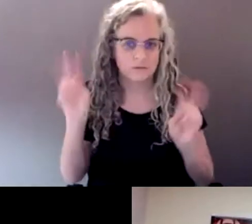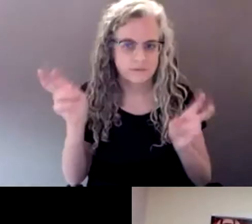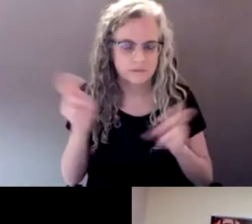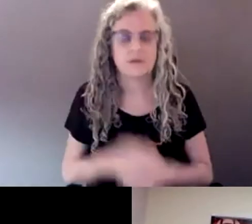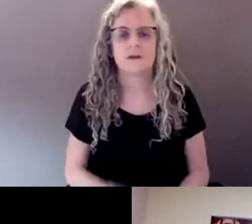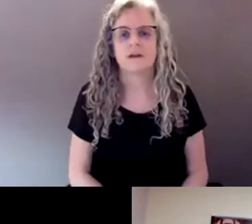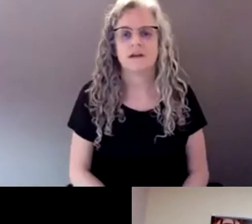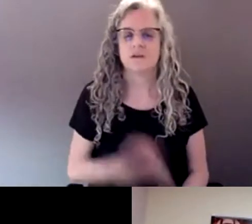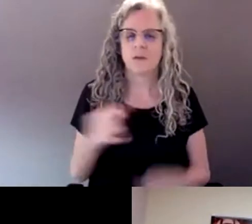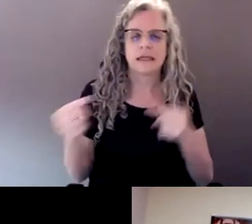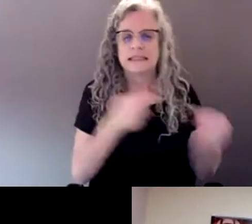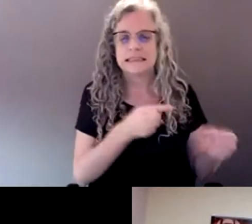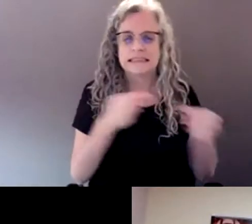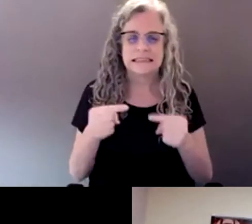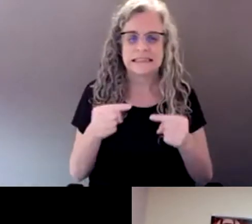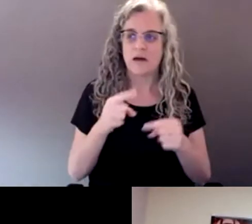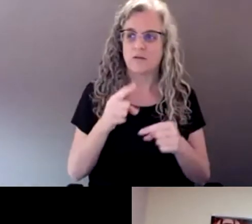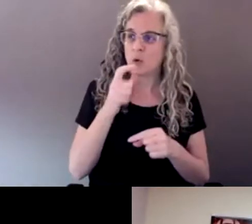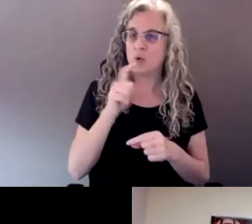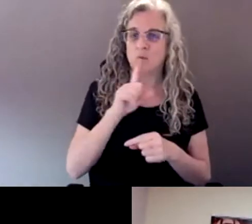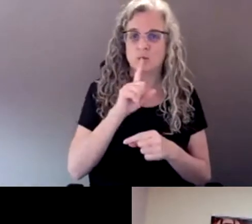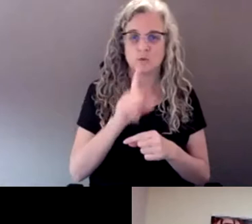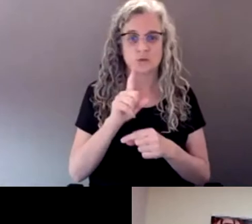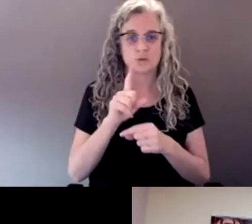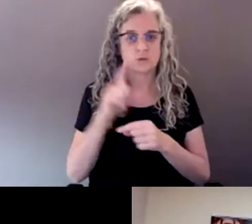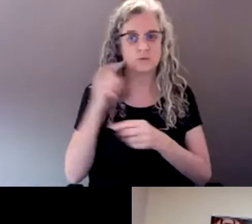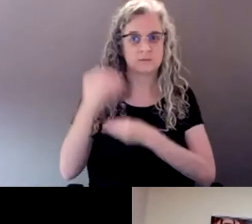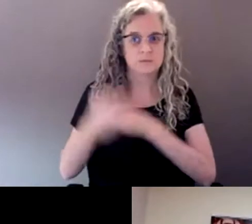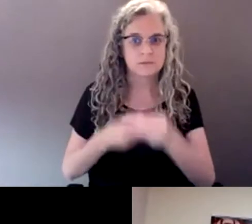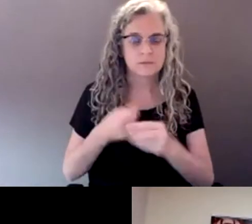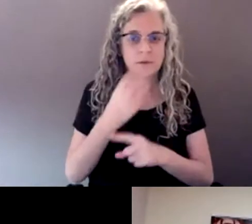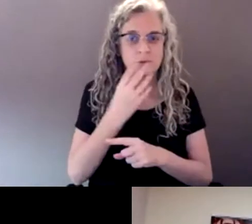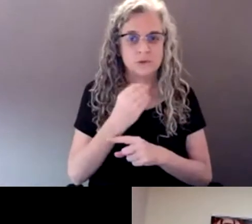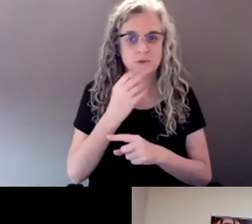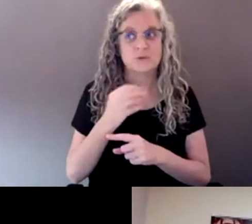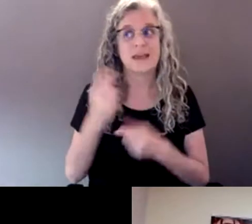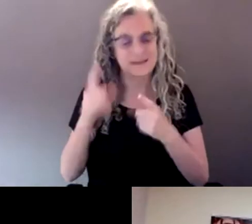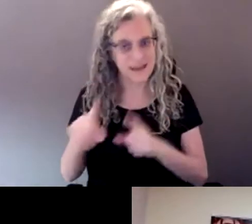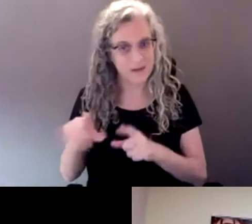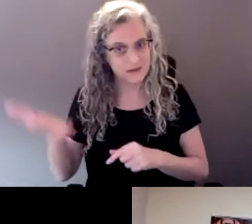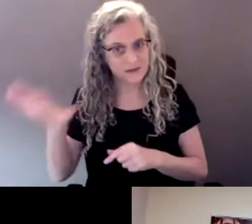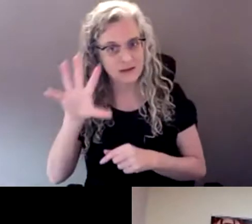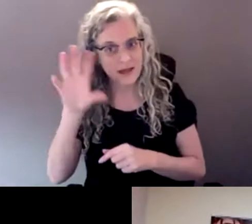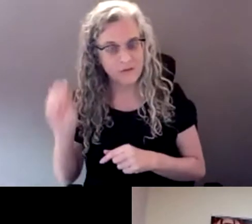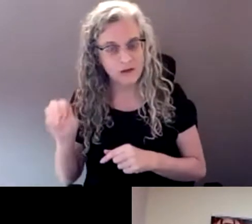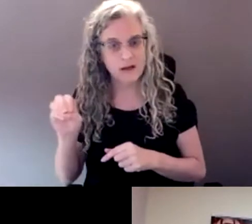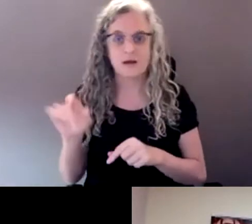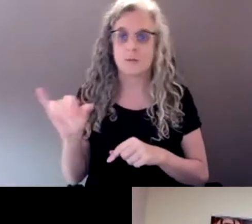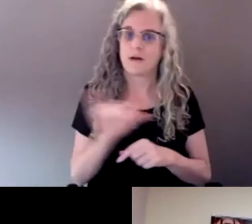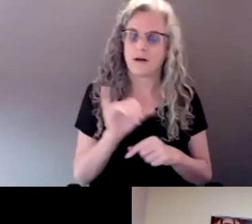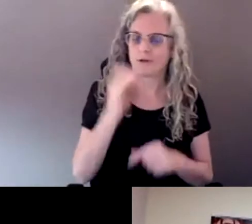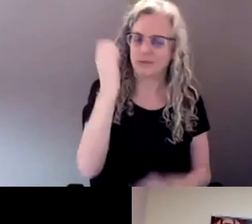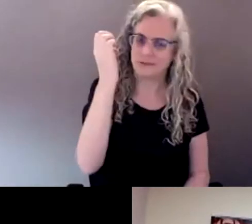of Israel is going on today, not only in Africa, not only the famous case, of course, of the Ethiopian